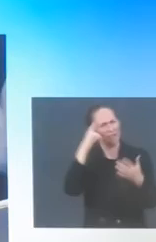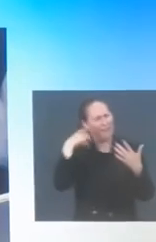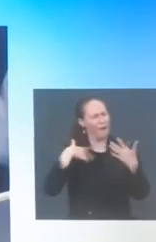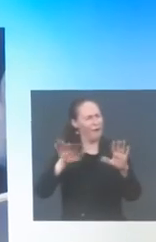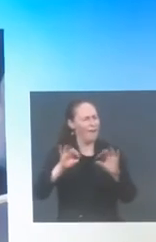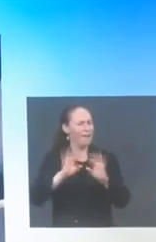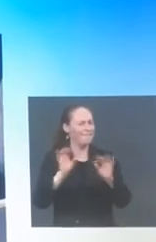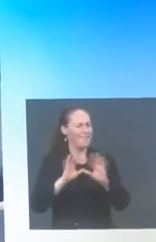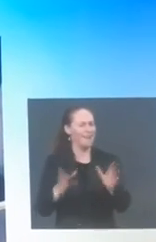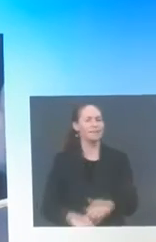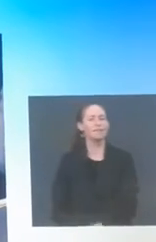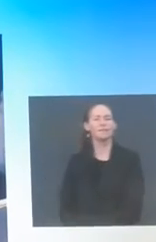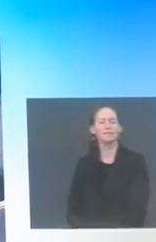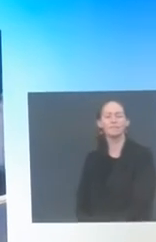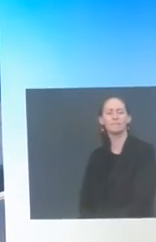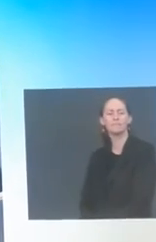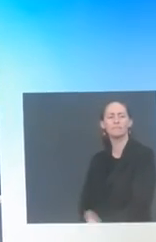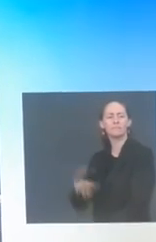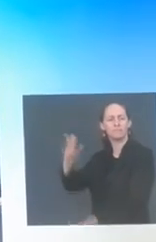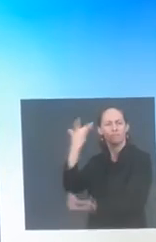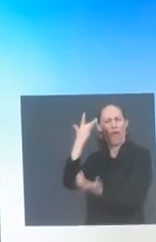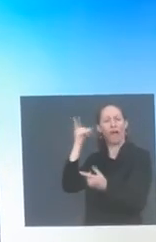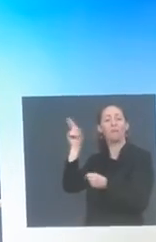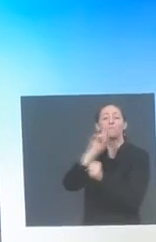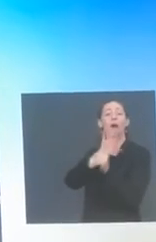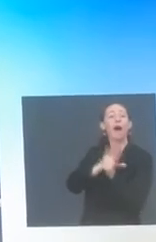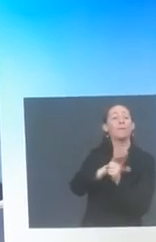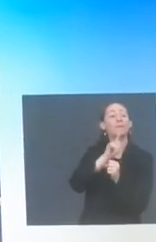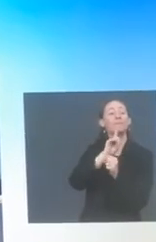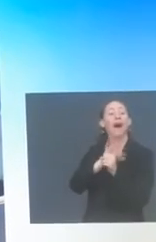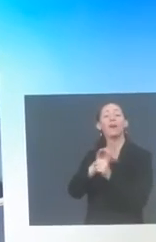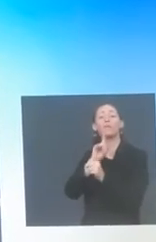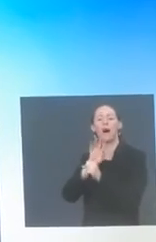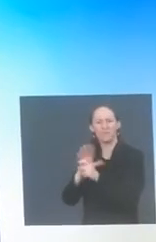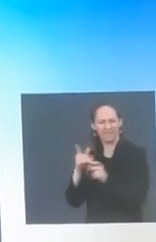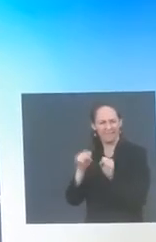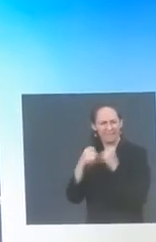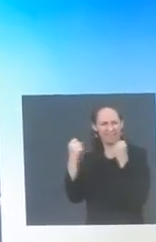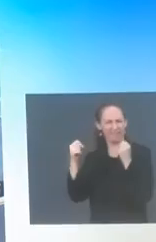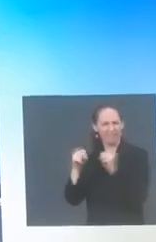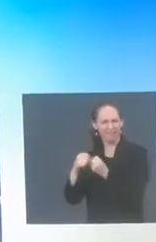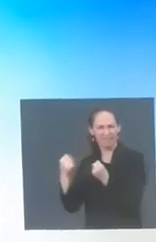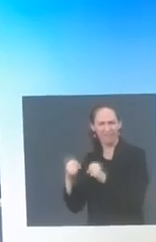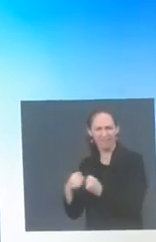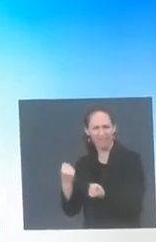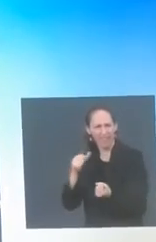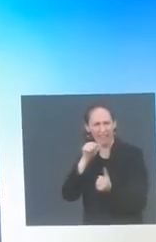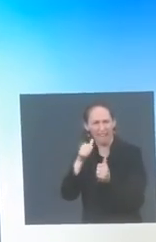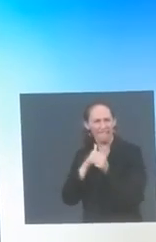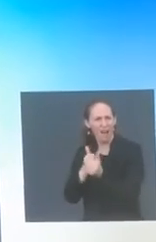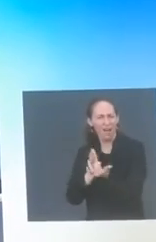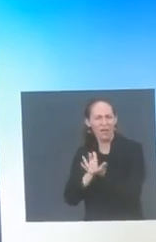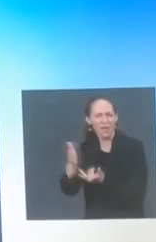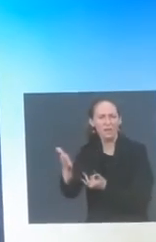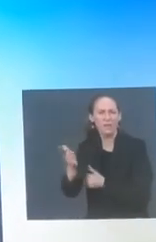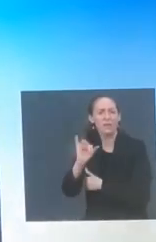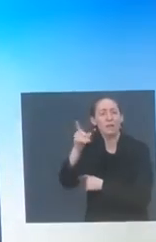president break his promise not to enter into any decisions about what cases the Justice Department should bring and not